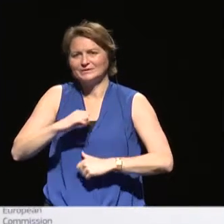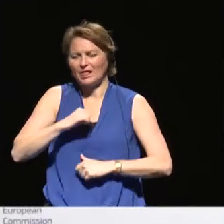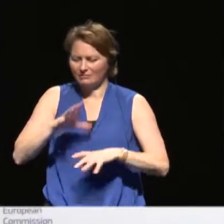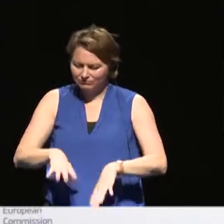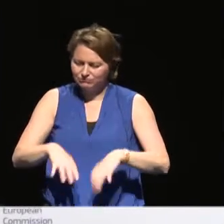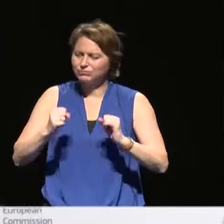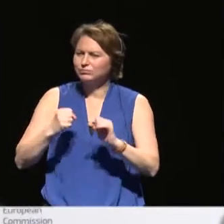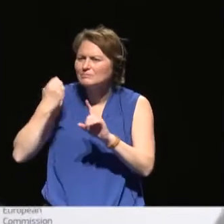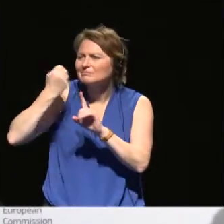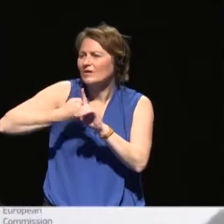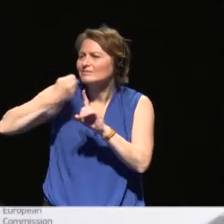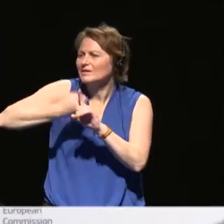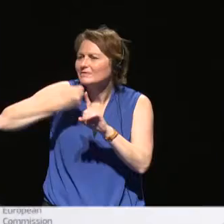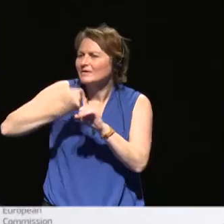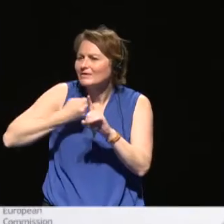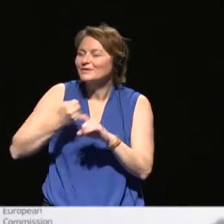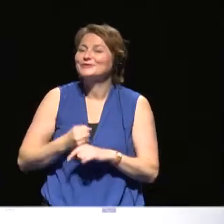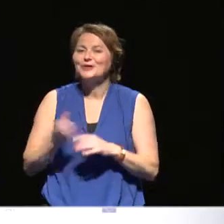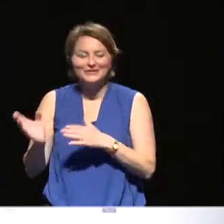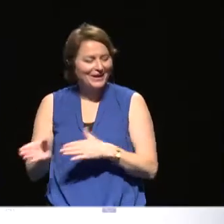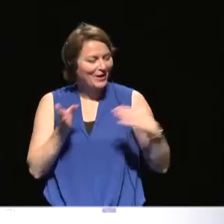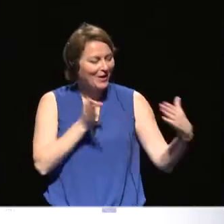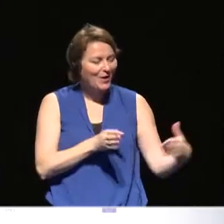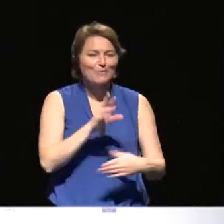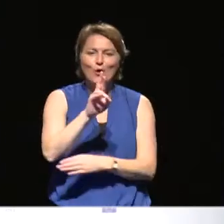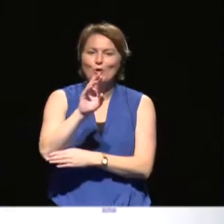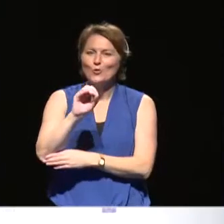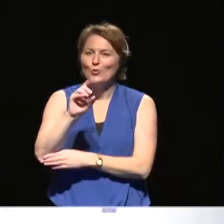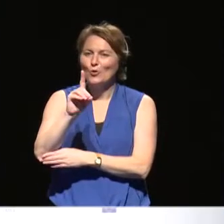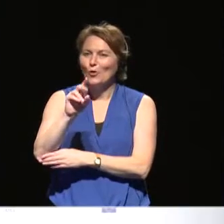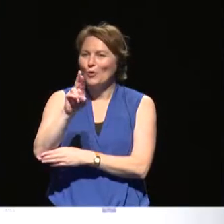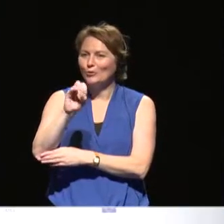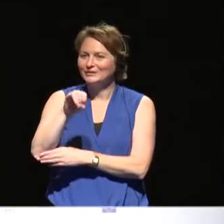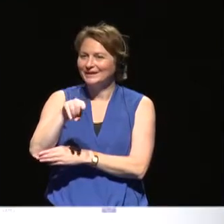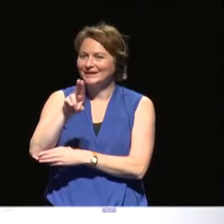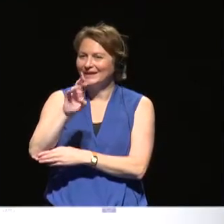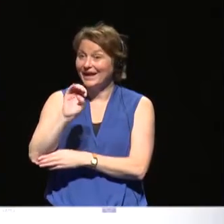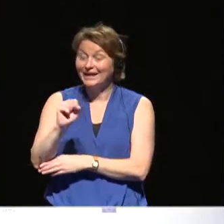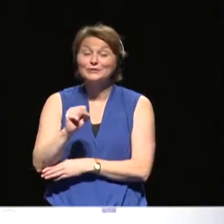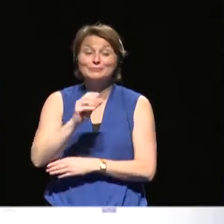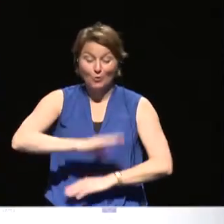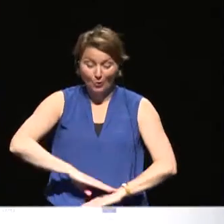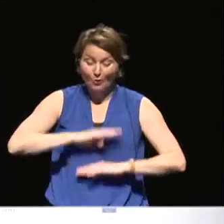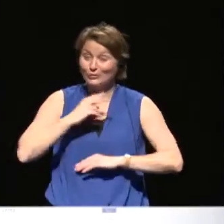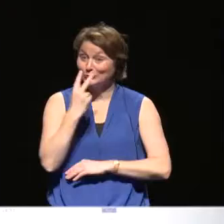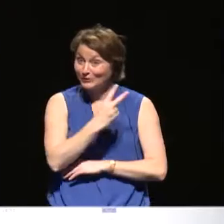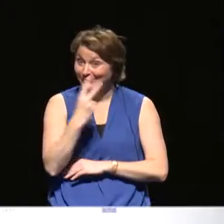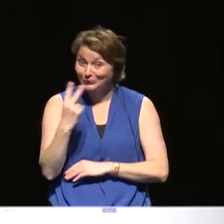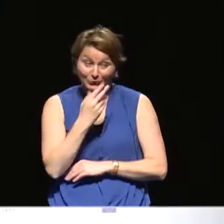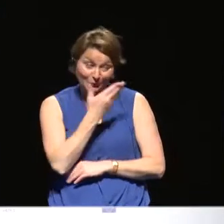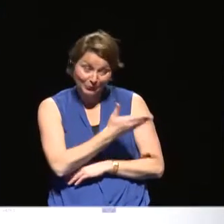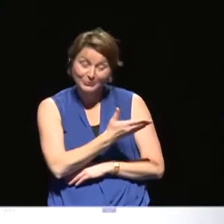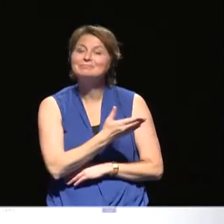I will turn now to Edwin Rodriguez. He is only 22 years old, coming from Brazil, but he